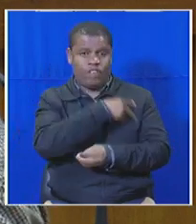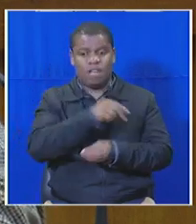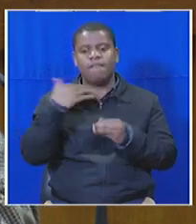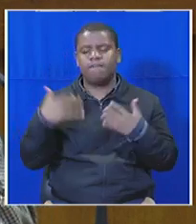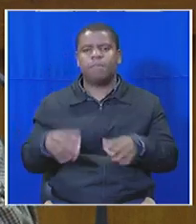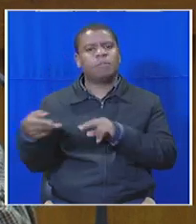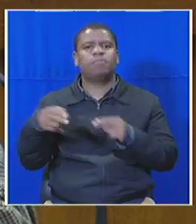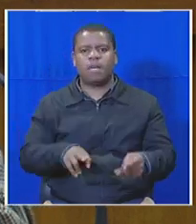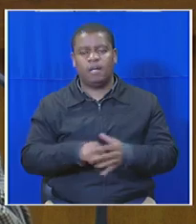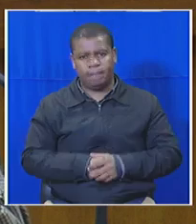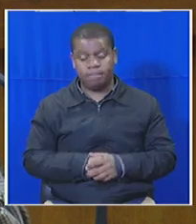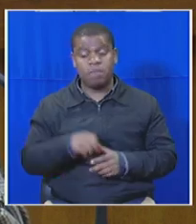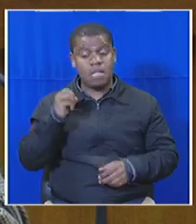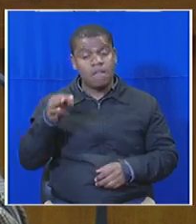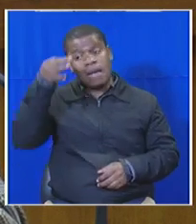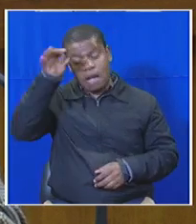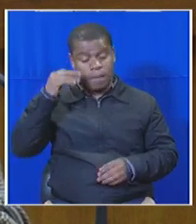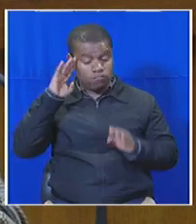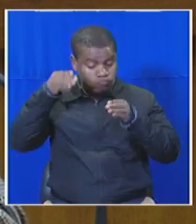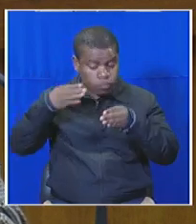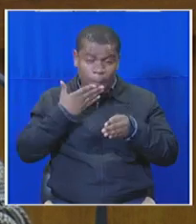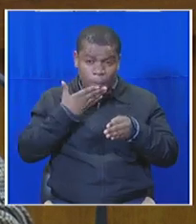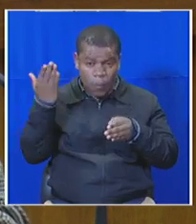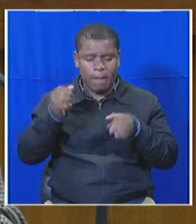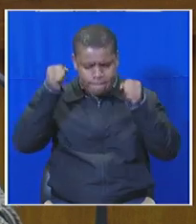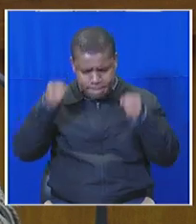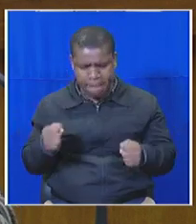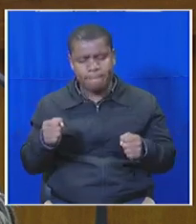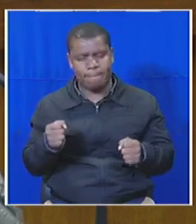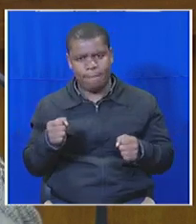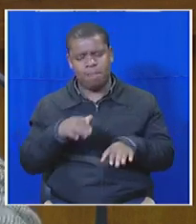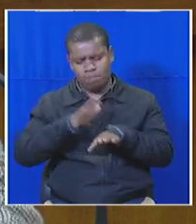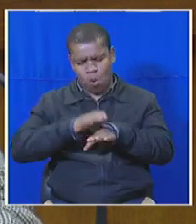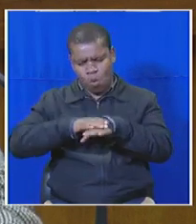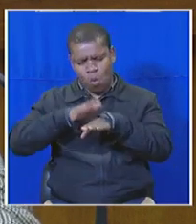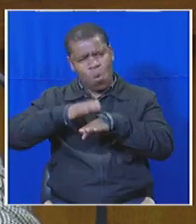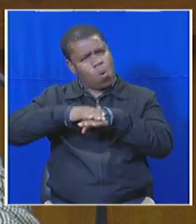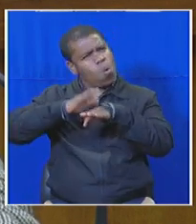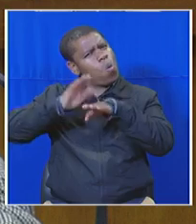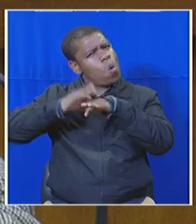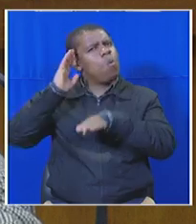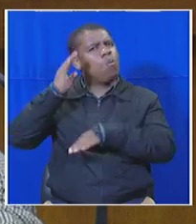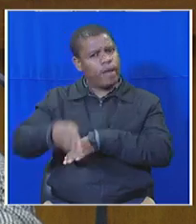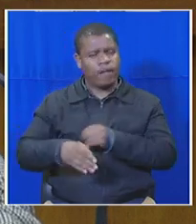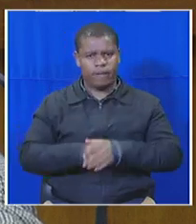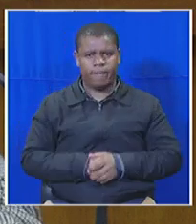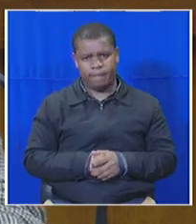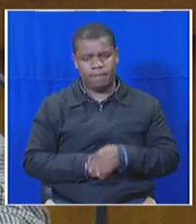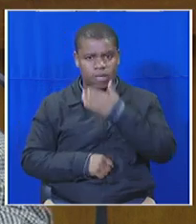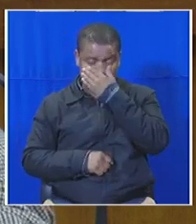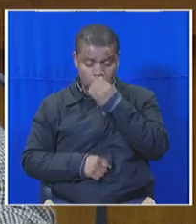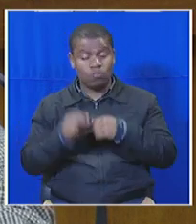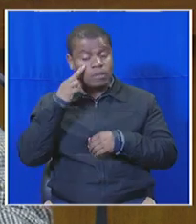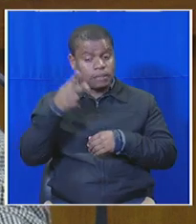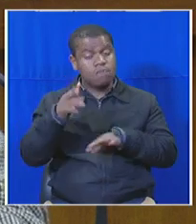not respond to this appropriately and decisively, we will see more police officers being targeted. We will see more